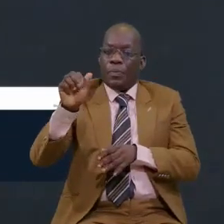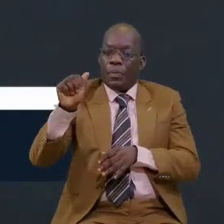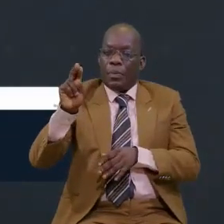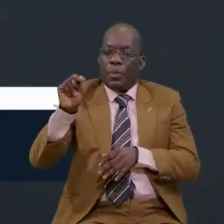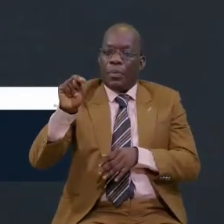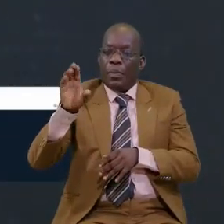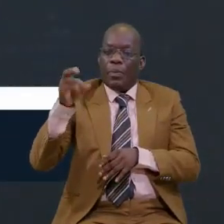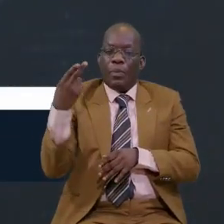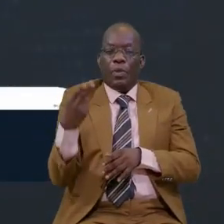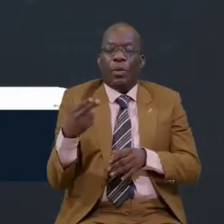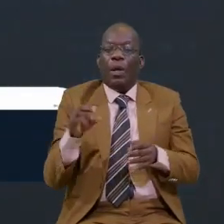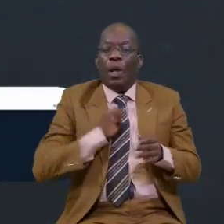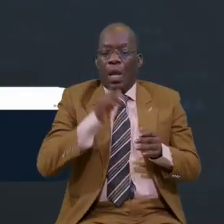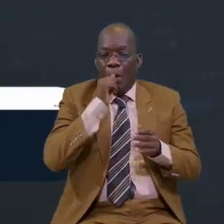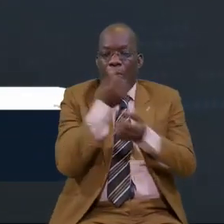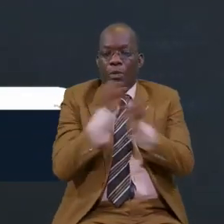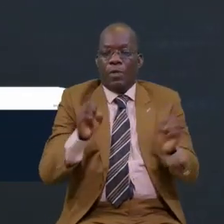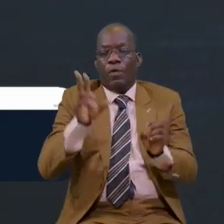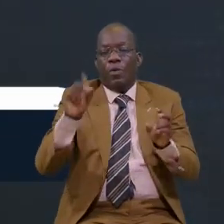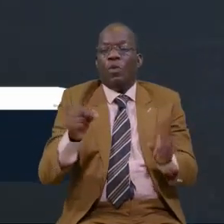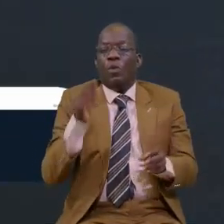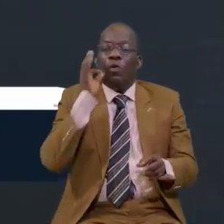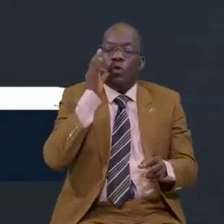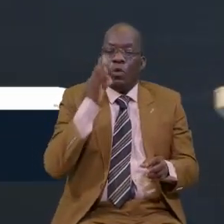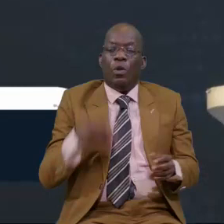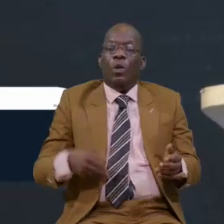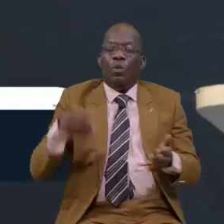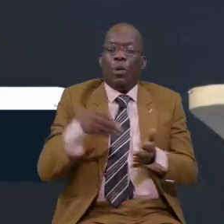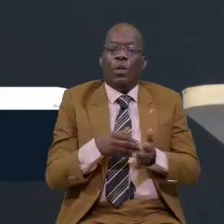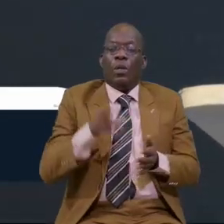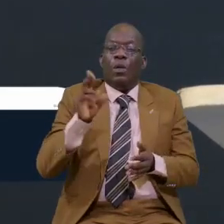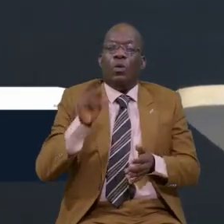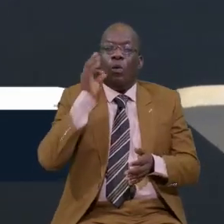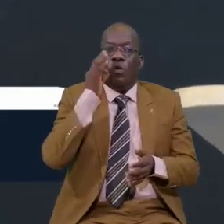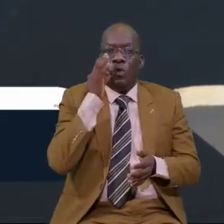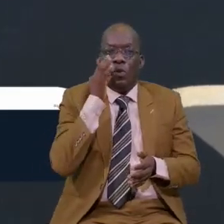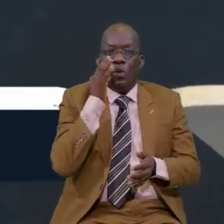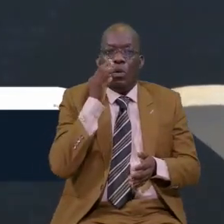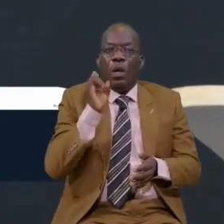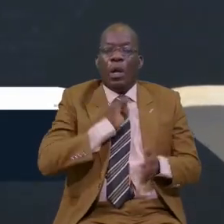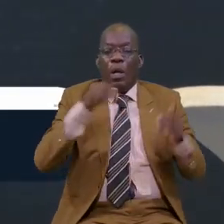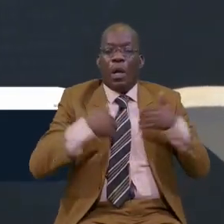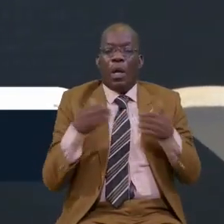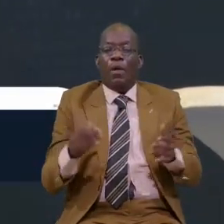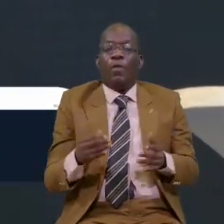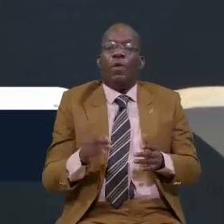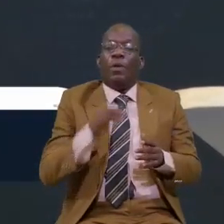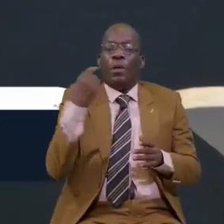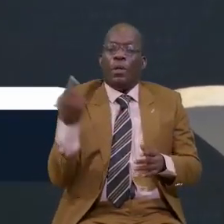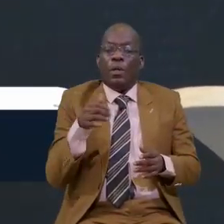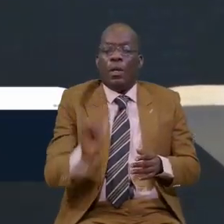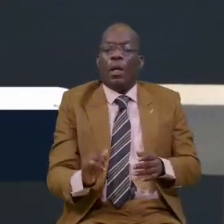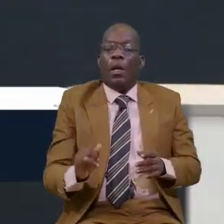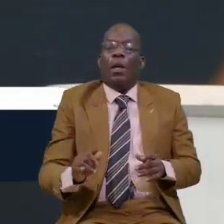fruit. Born again, no fruit. I have eternal life, no fruit, fruit of the